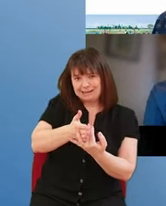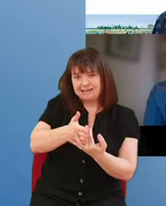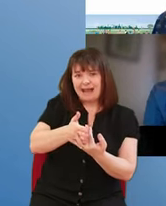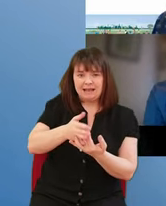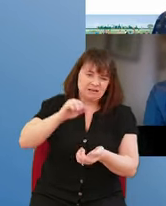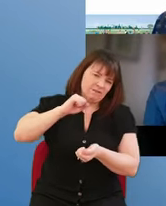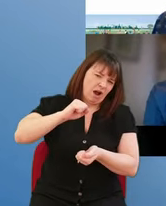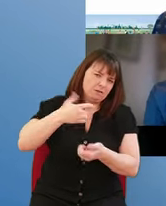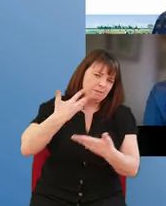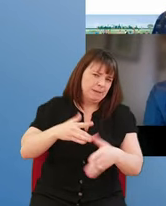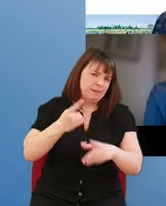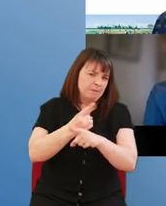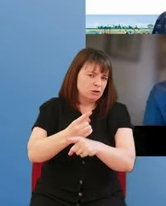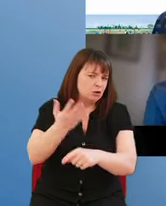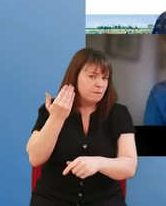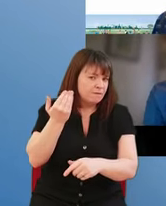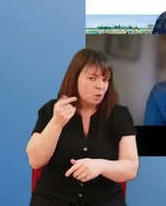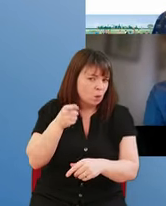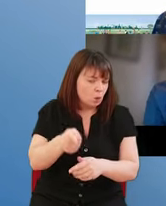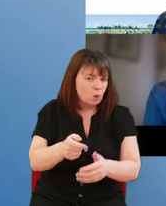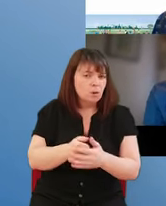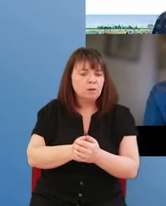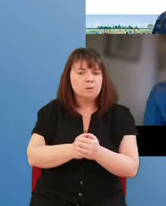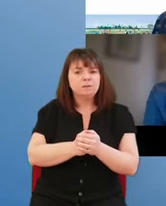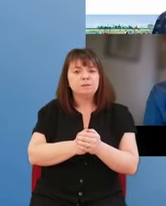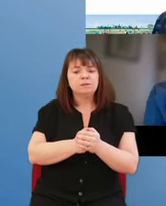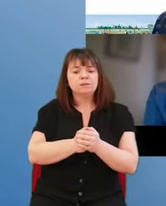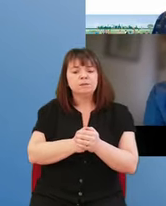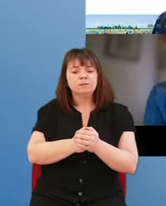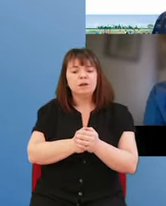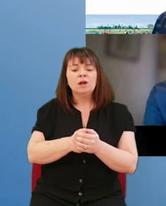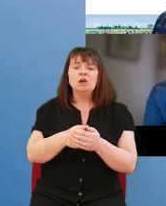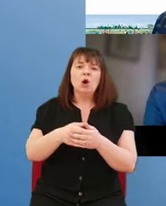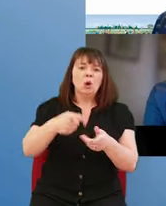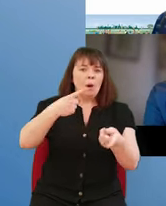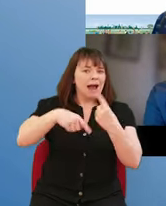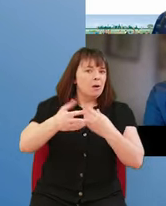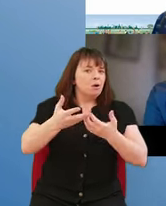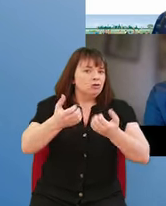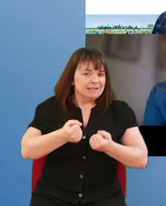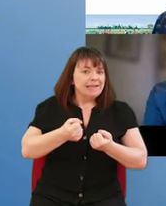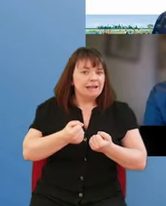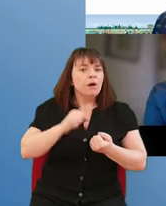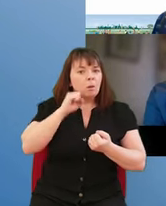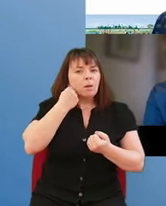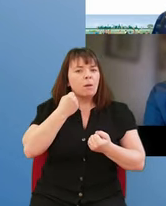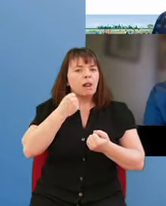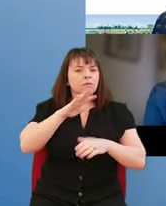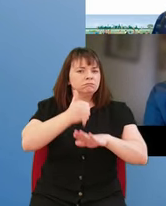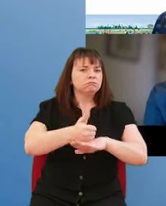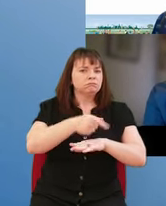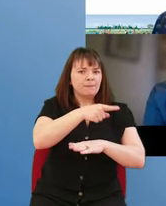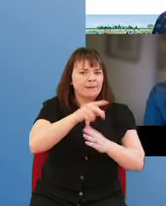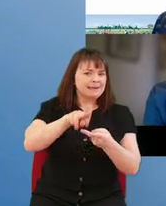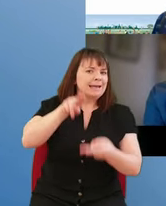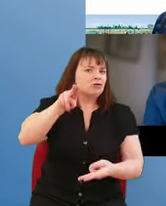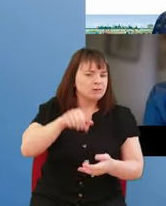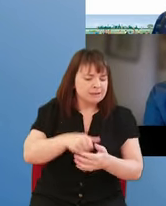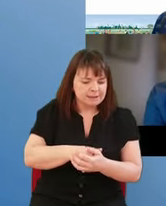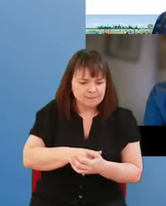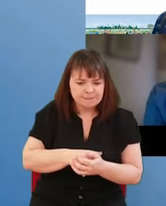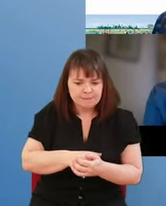Moving on to the detailed financial analysis, this shows the key drivers behind the prescribing total overspend of 2.9 million against budget, and some